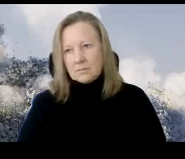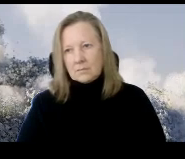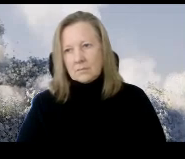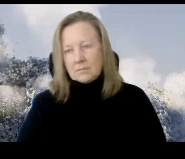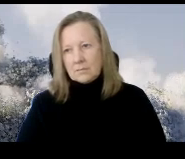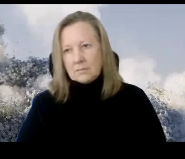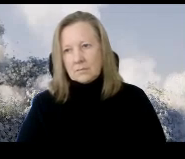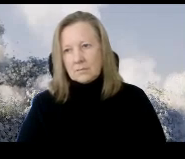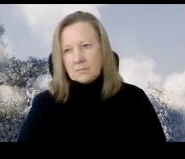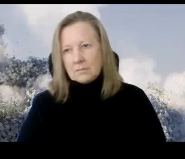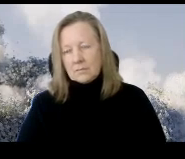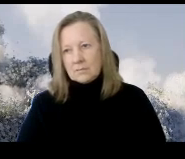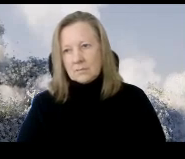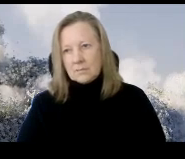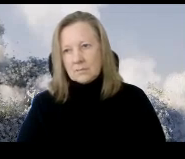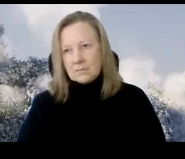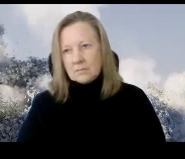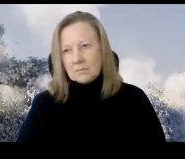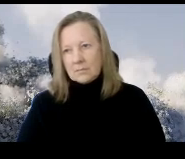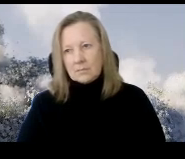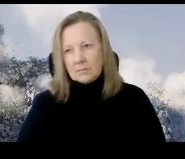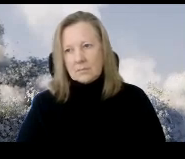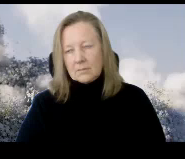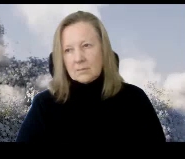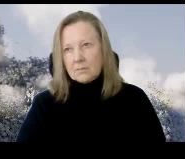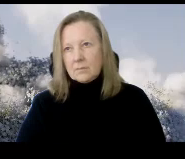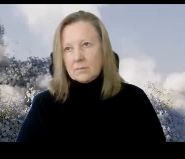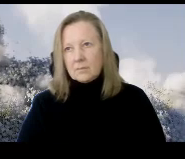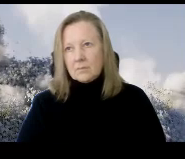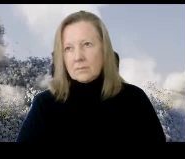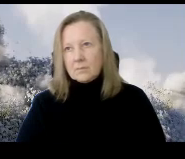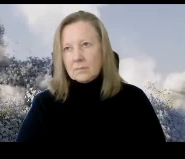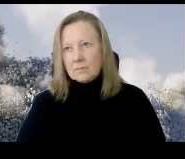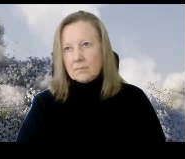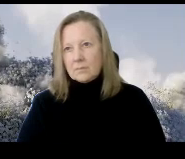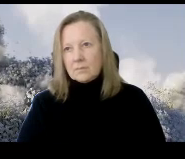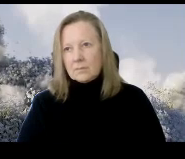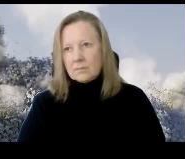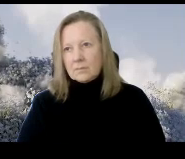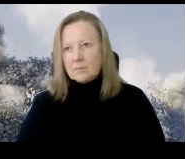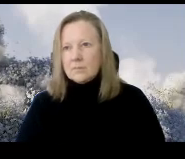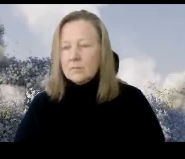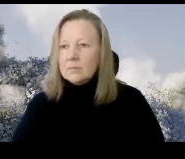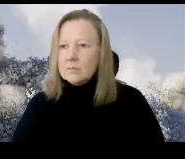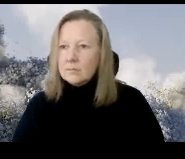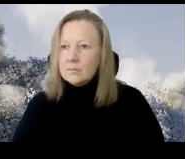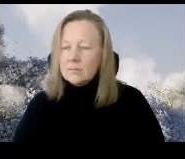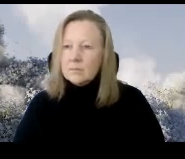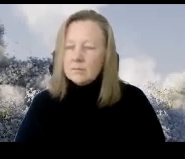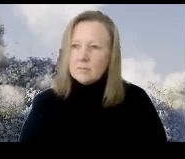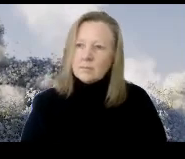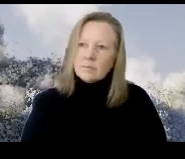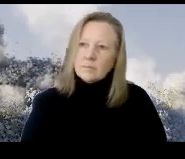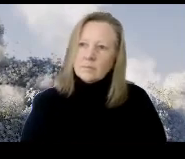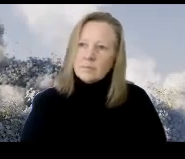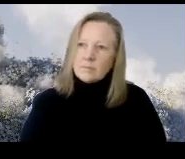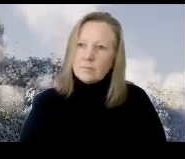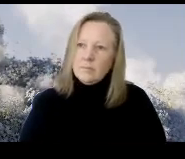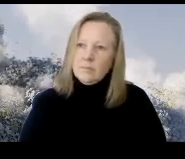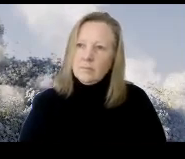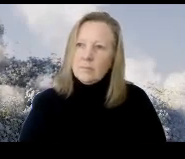because it's exposing you to both the written and the spoken example. So when you speak to your patient,